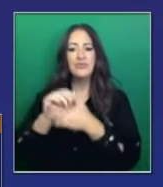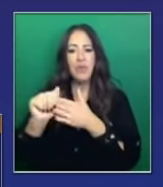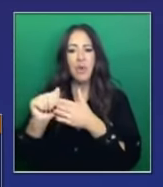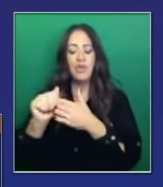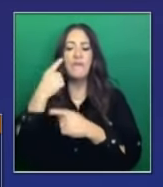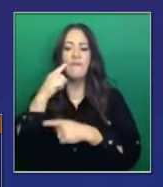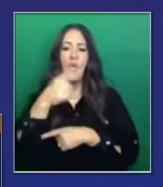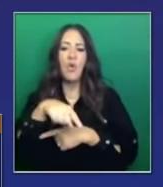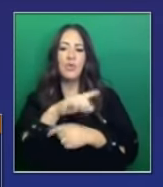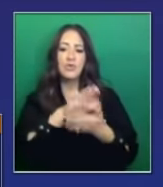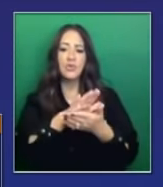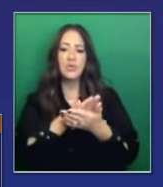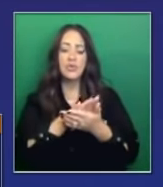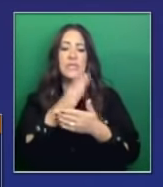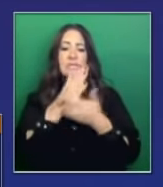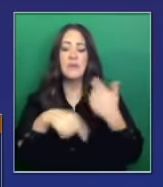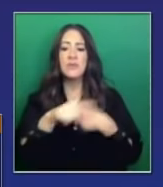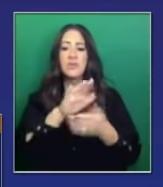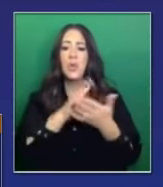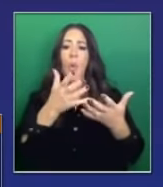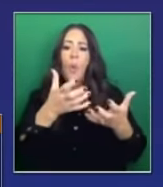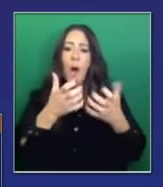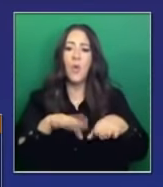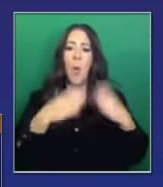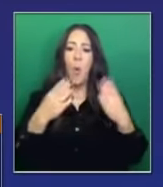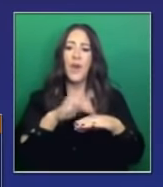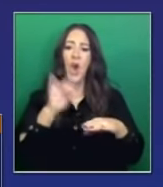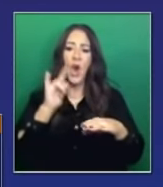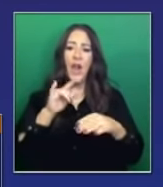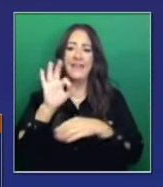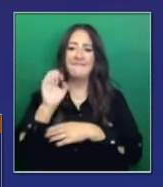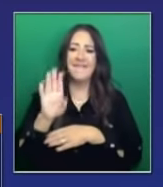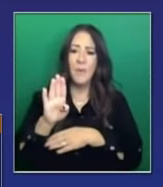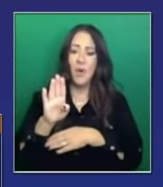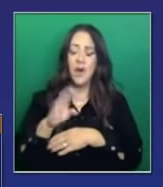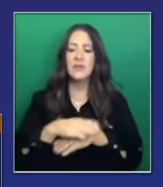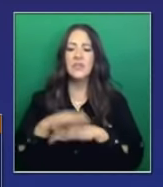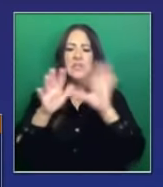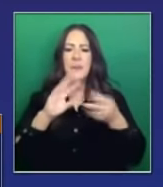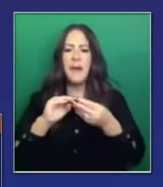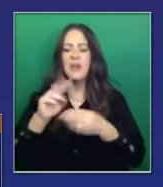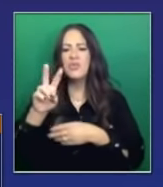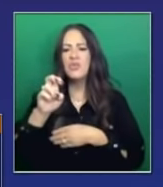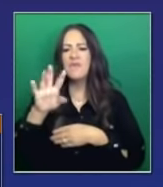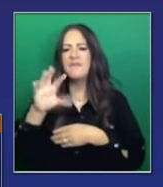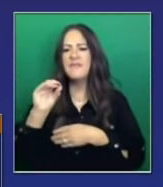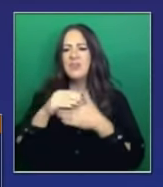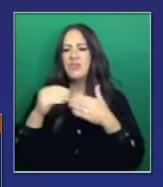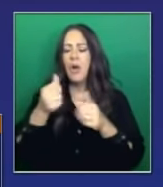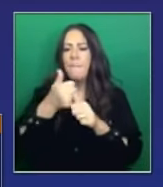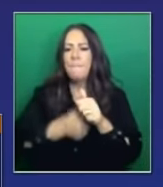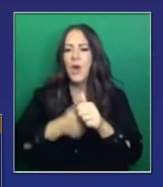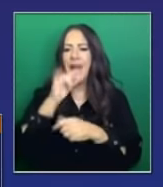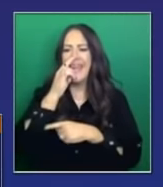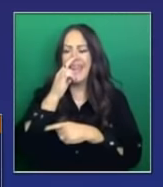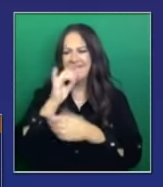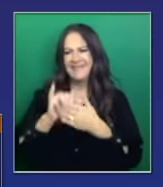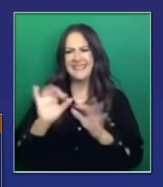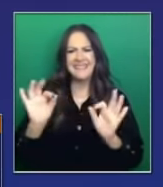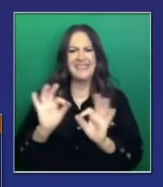early as February. It works out to about $450 per pupil. Not insignificant when you consider that's more than